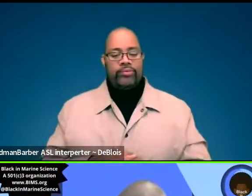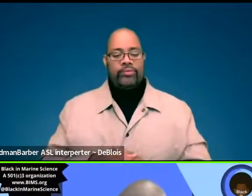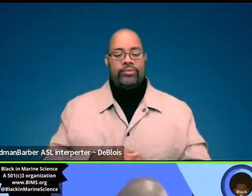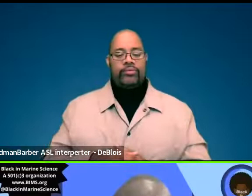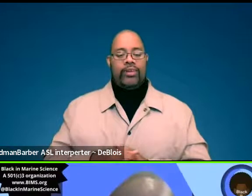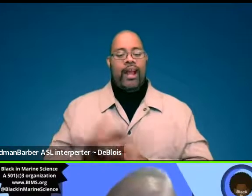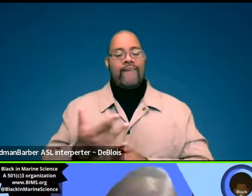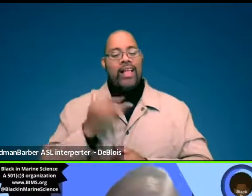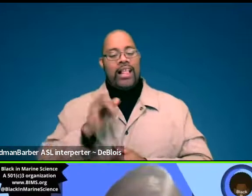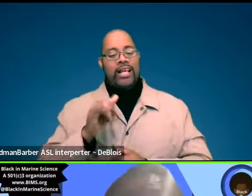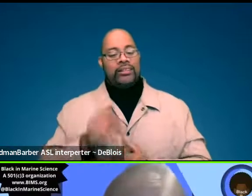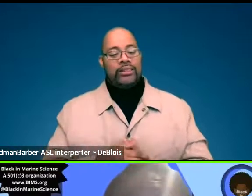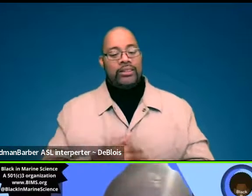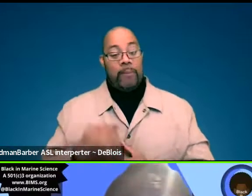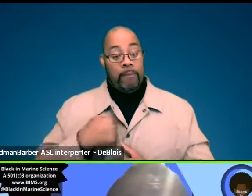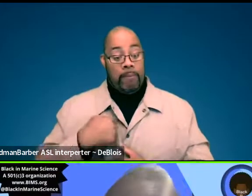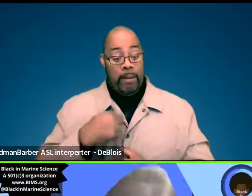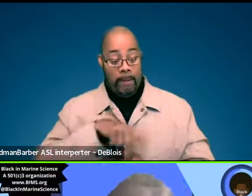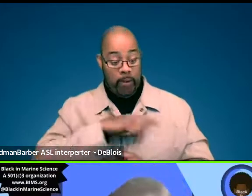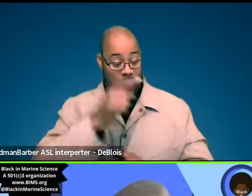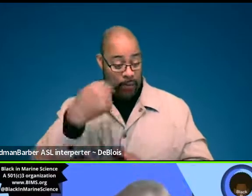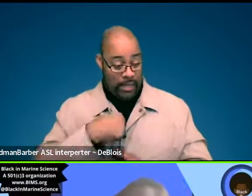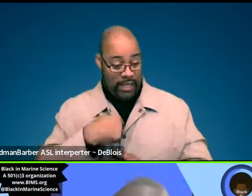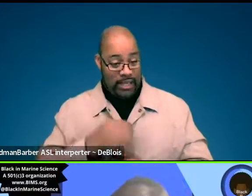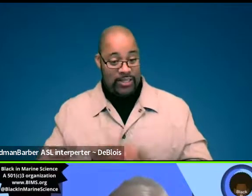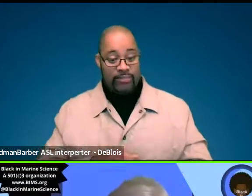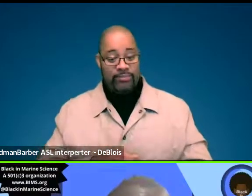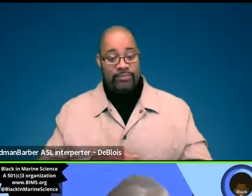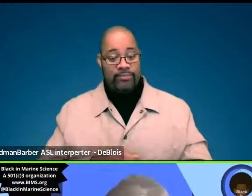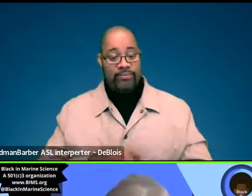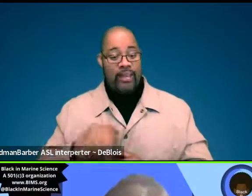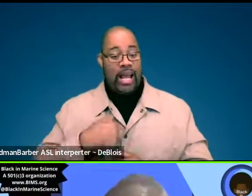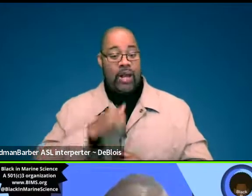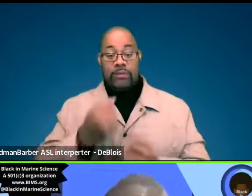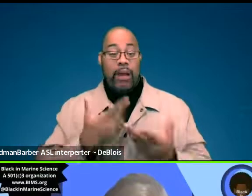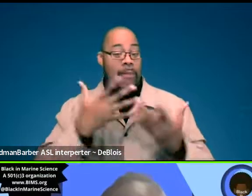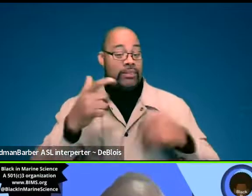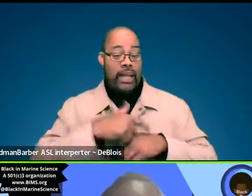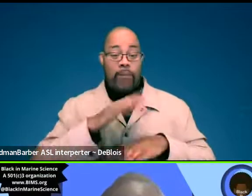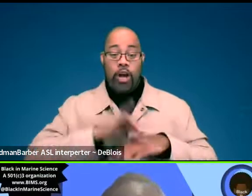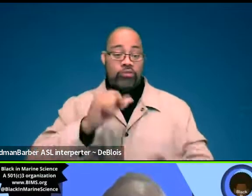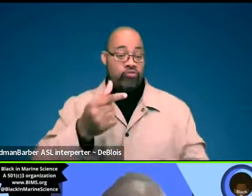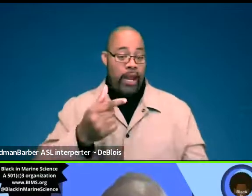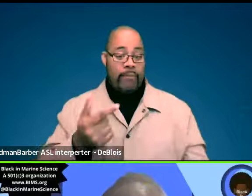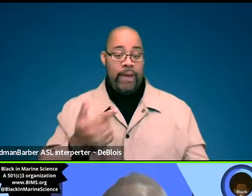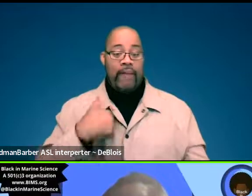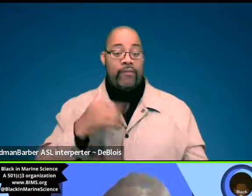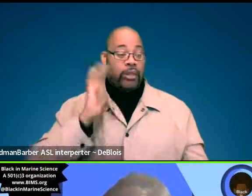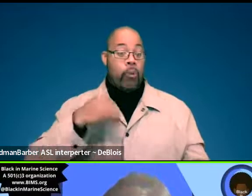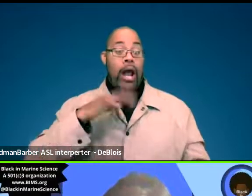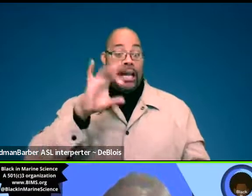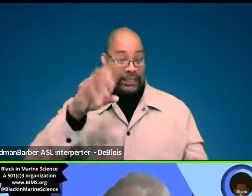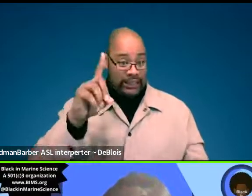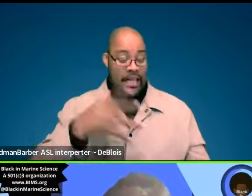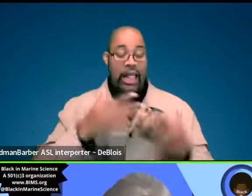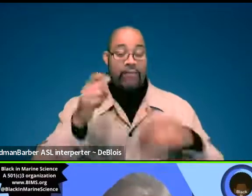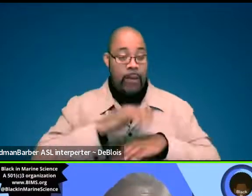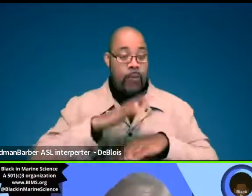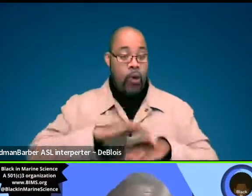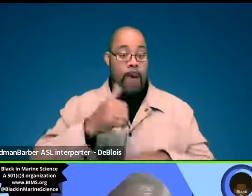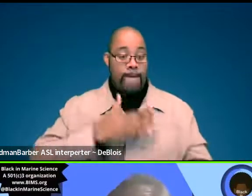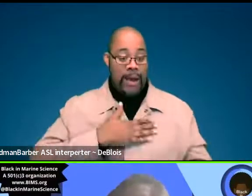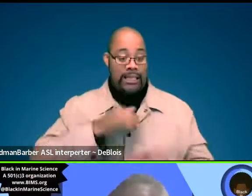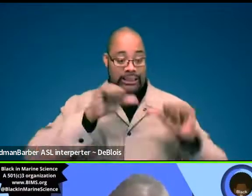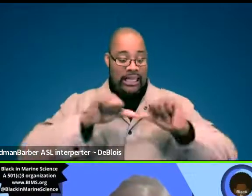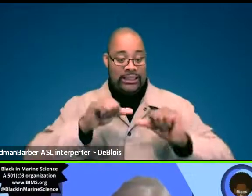I feel like, personally, for me, I don't spend that much time on Instagram anymore. There was a time when I did spend a lot of time on my